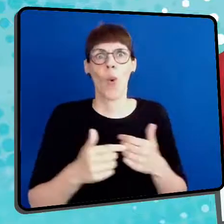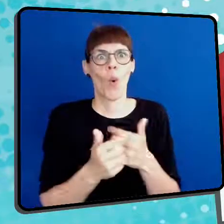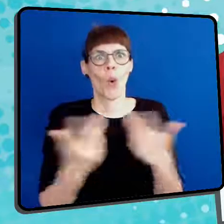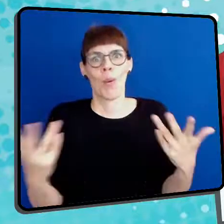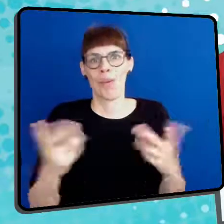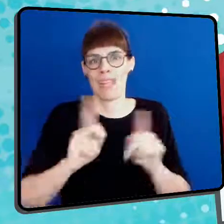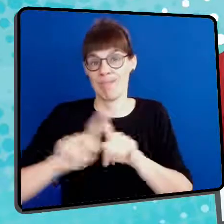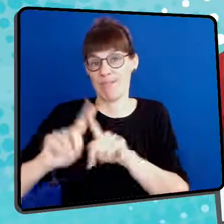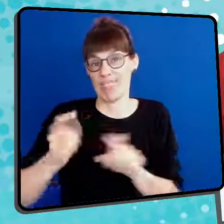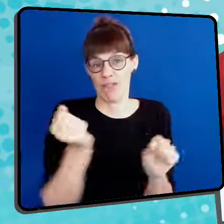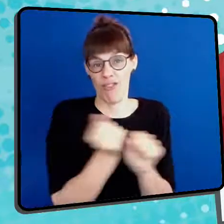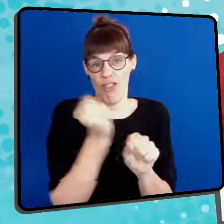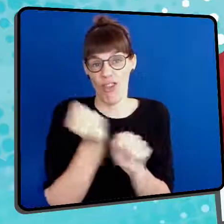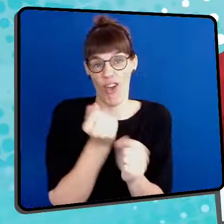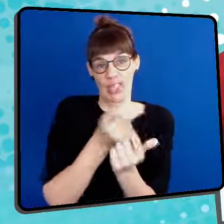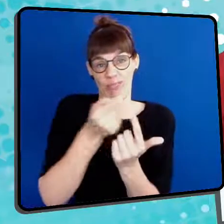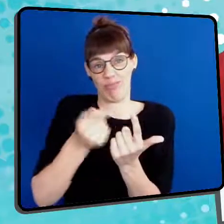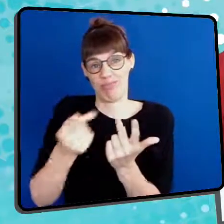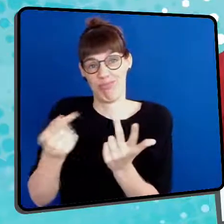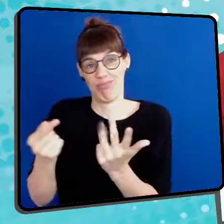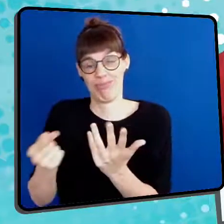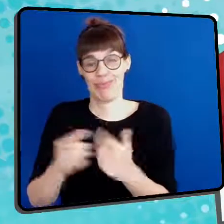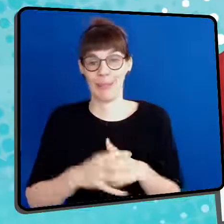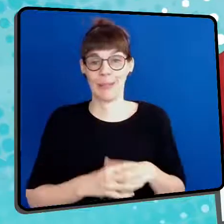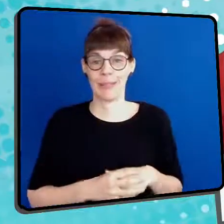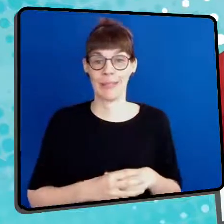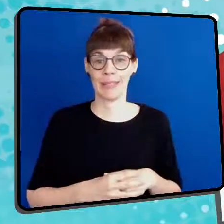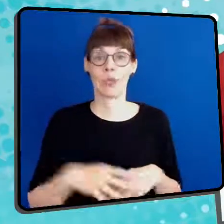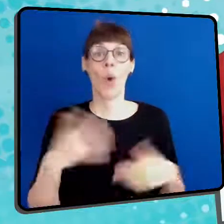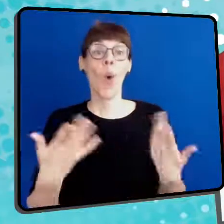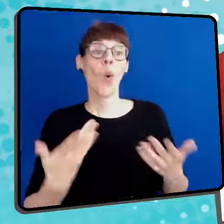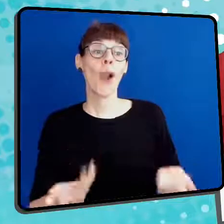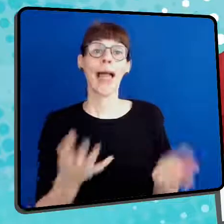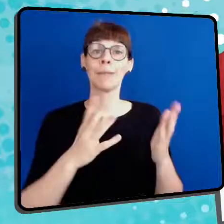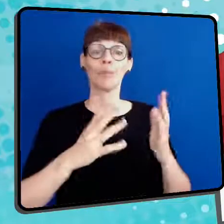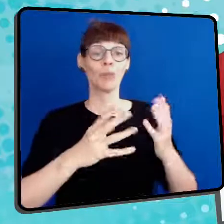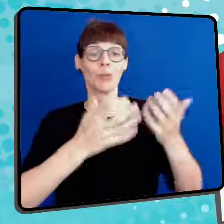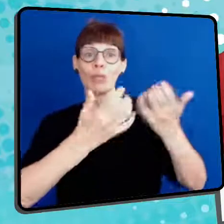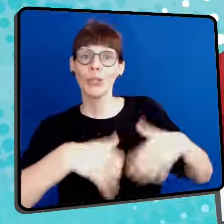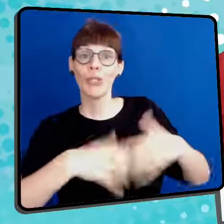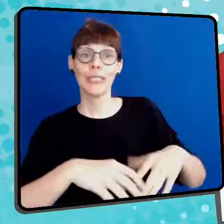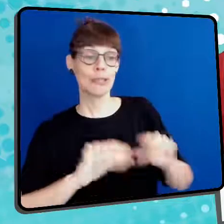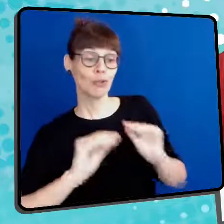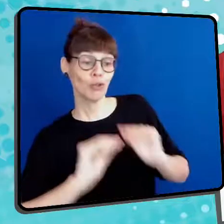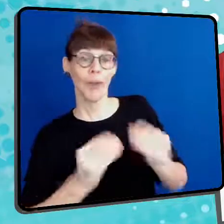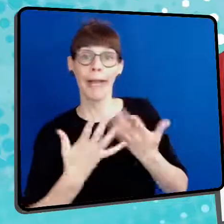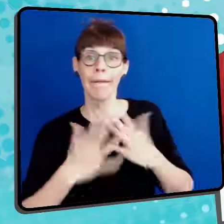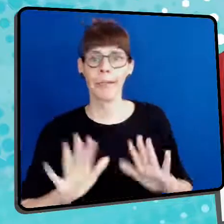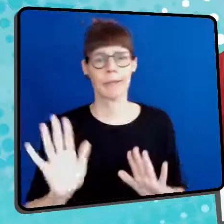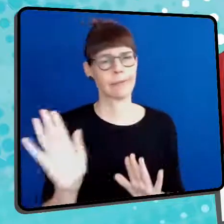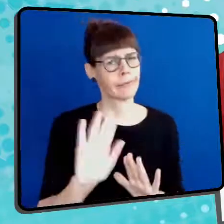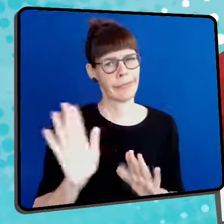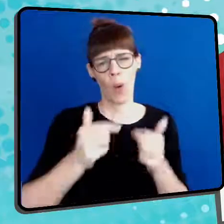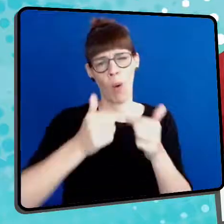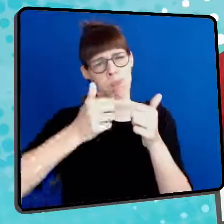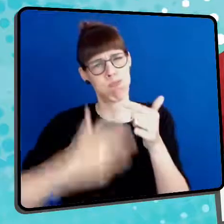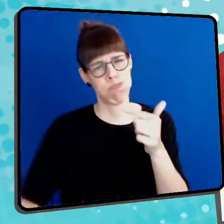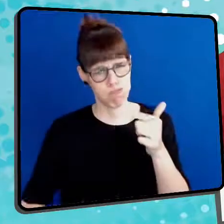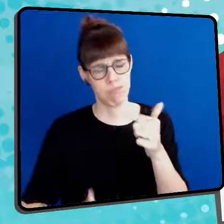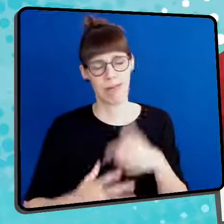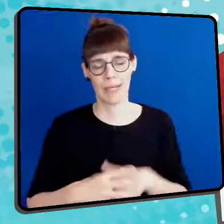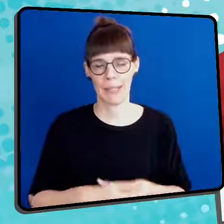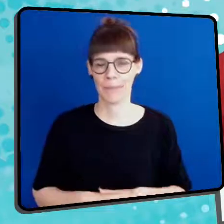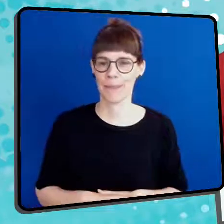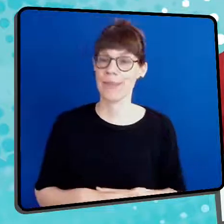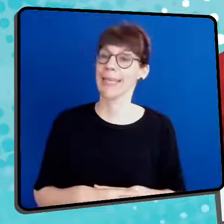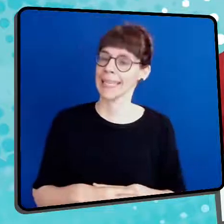tasks, actually, not just training a machine. I was going to say, right, because that is one of our